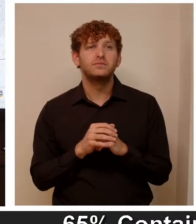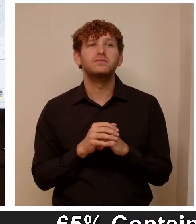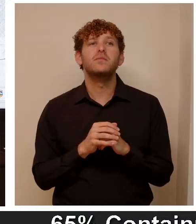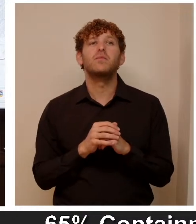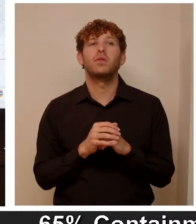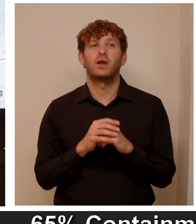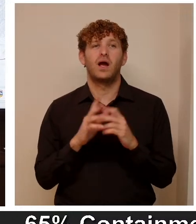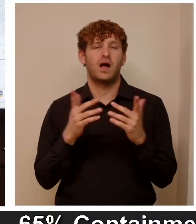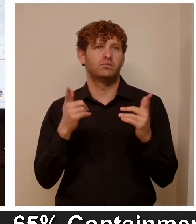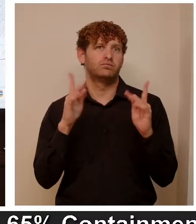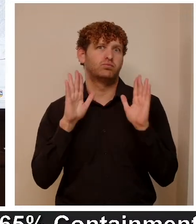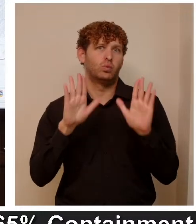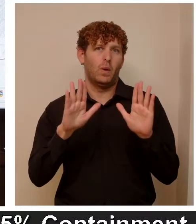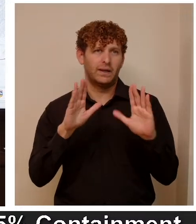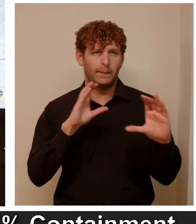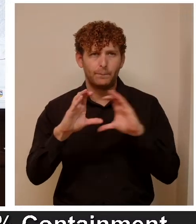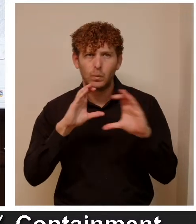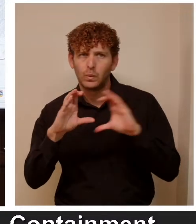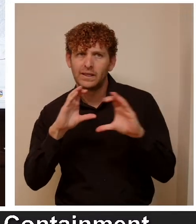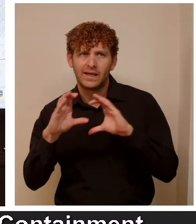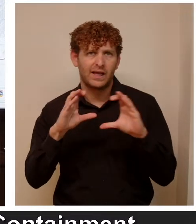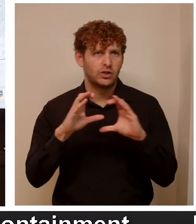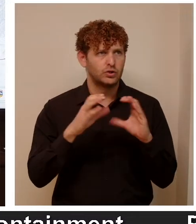communication and continuing to work. Thank you.